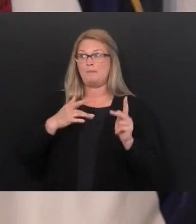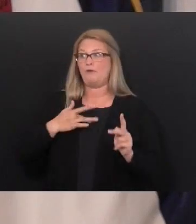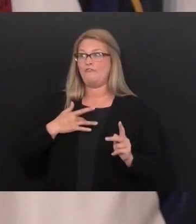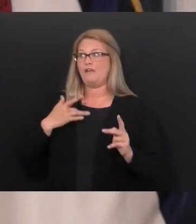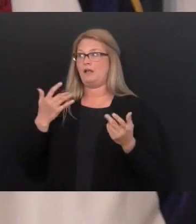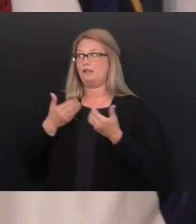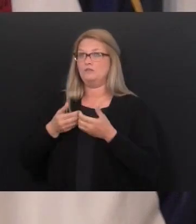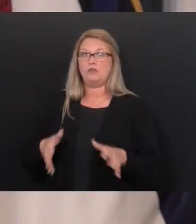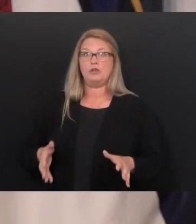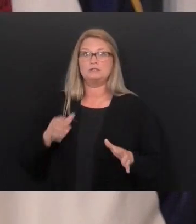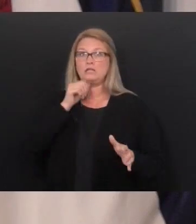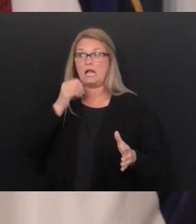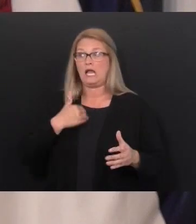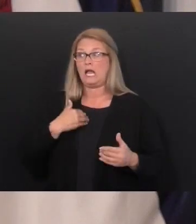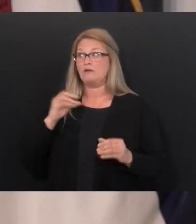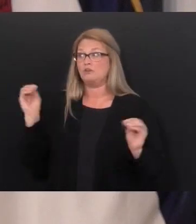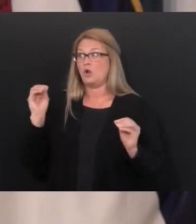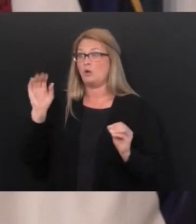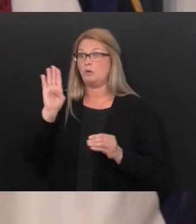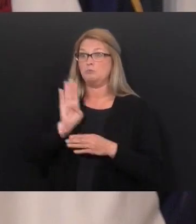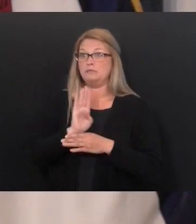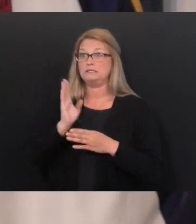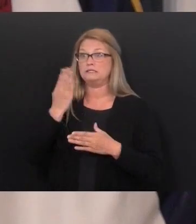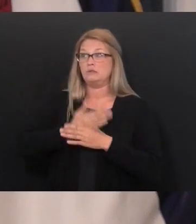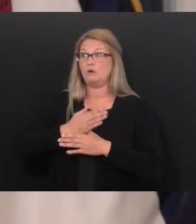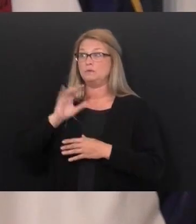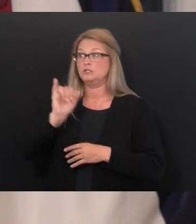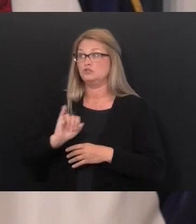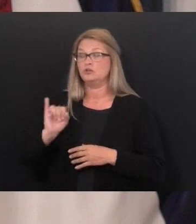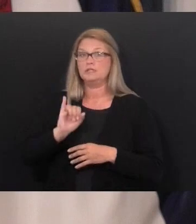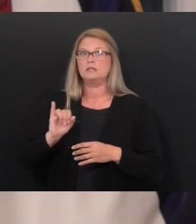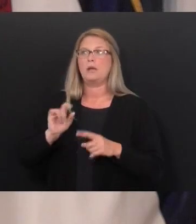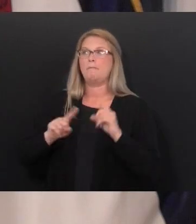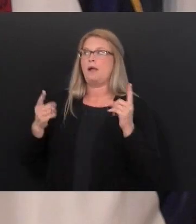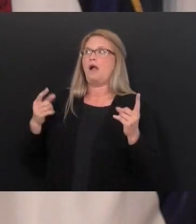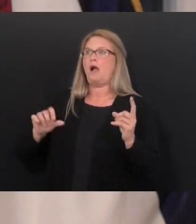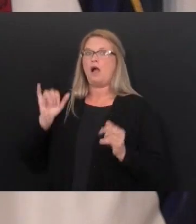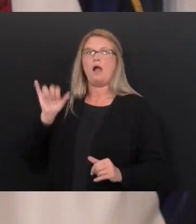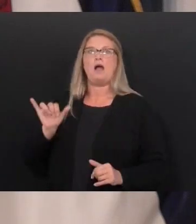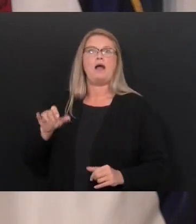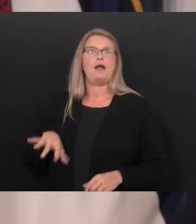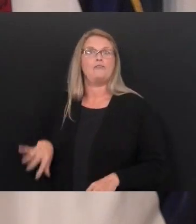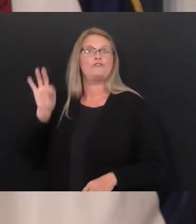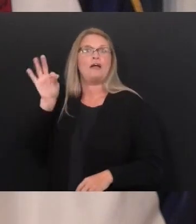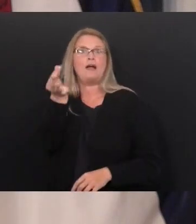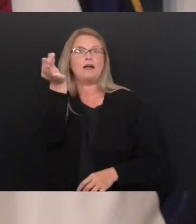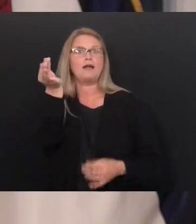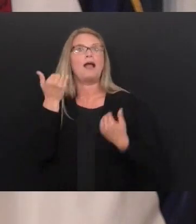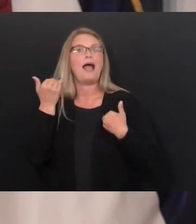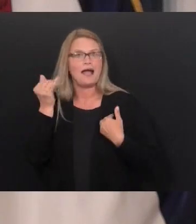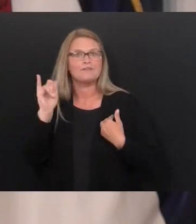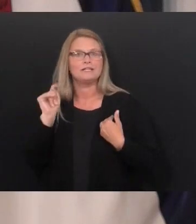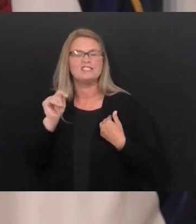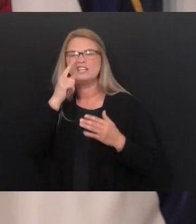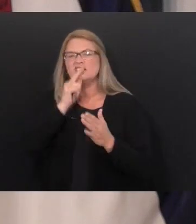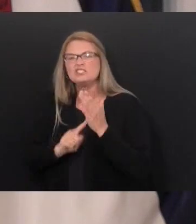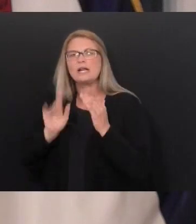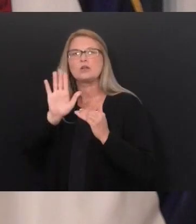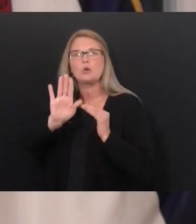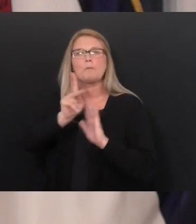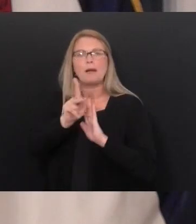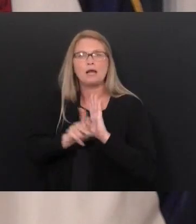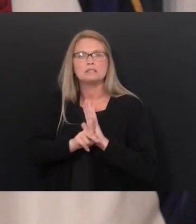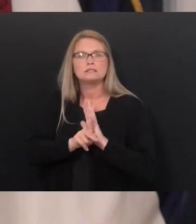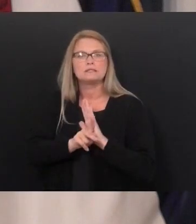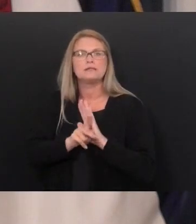have any business interruption insurance and everything, and lo and behold, they did. But it's just a matter of just checking your policy. And